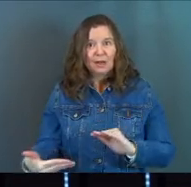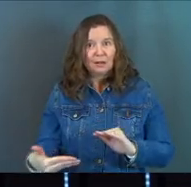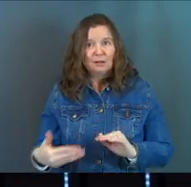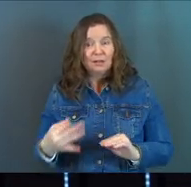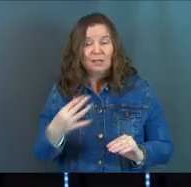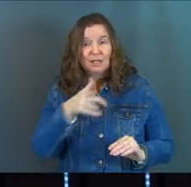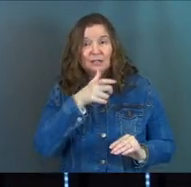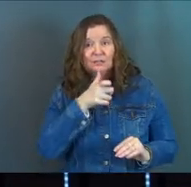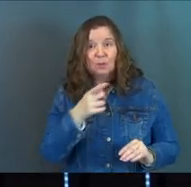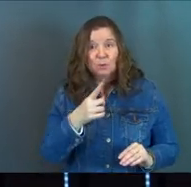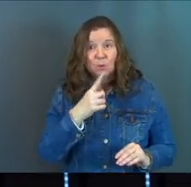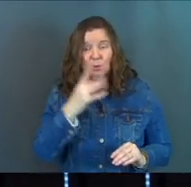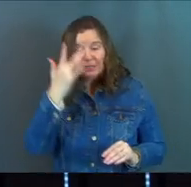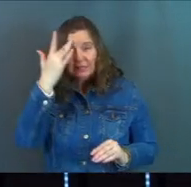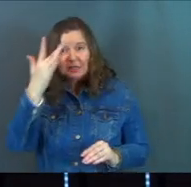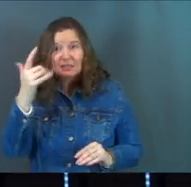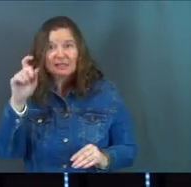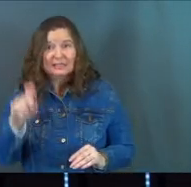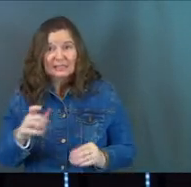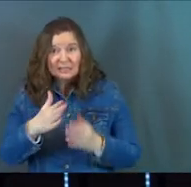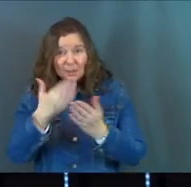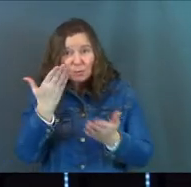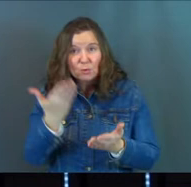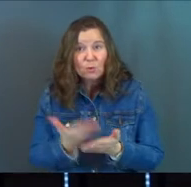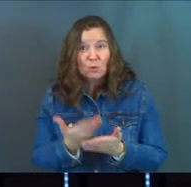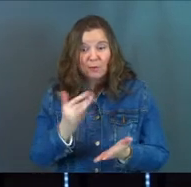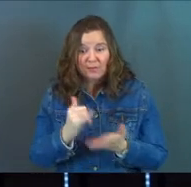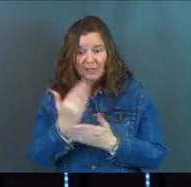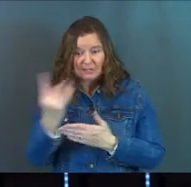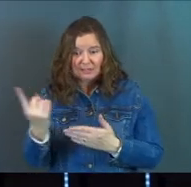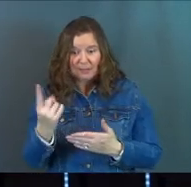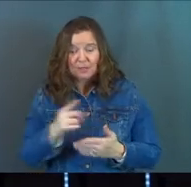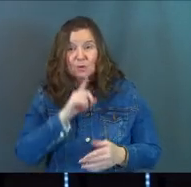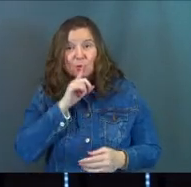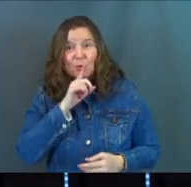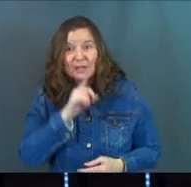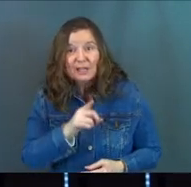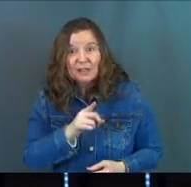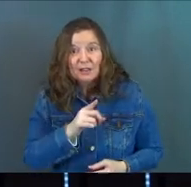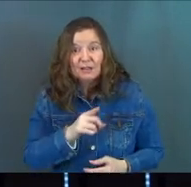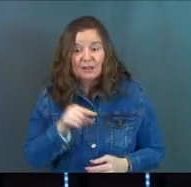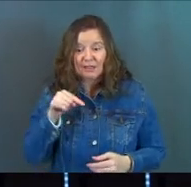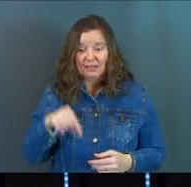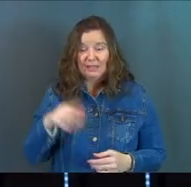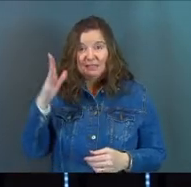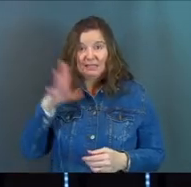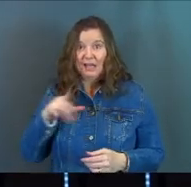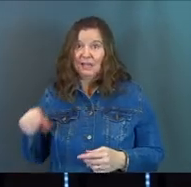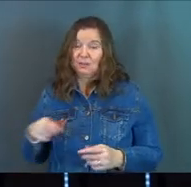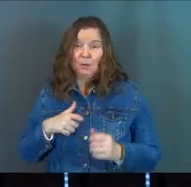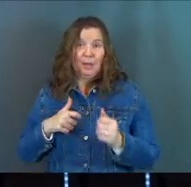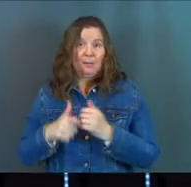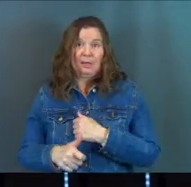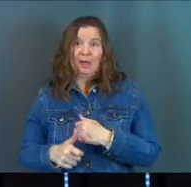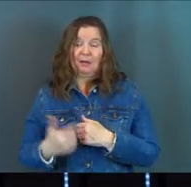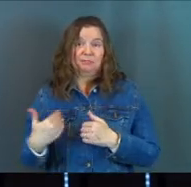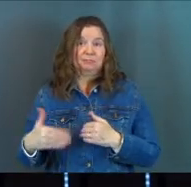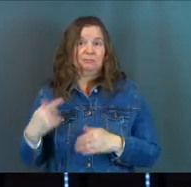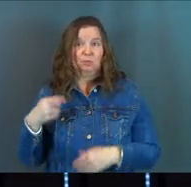you're someone who intellectually needs proof that something's real, this guy is way beyond